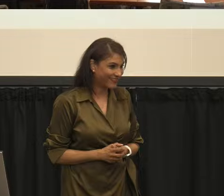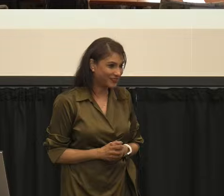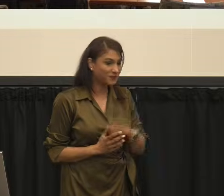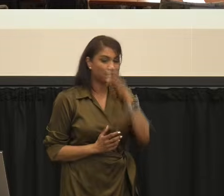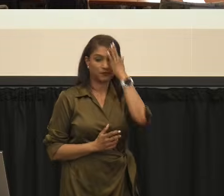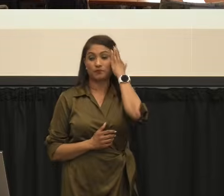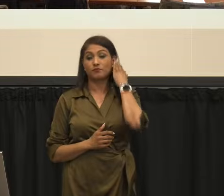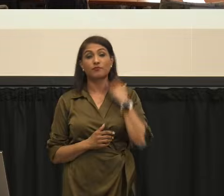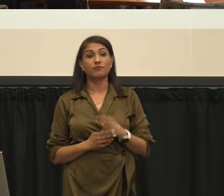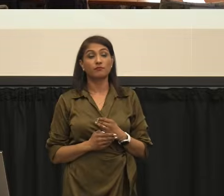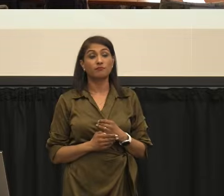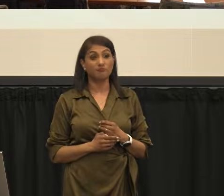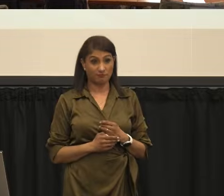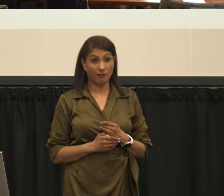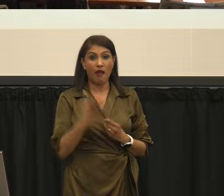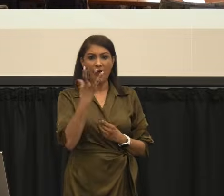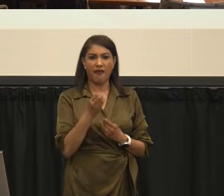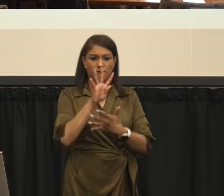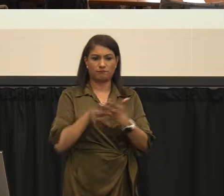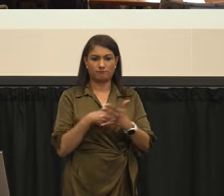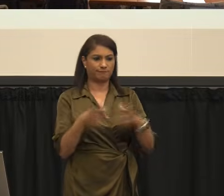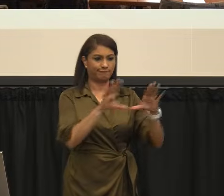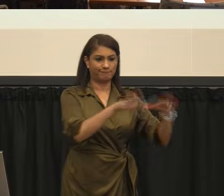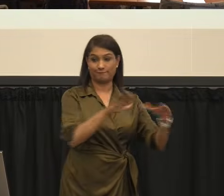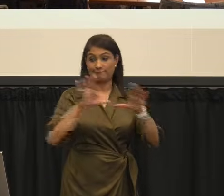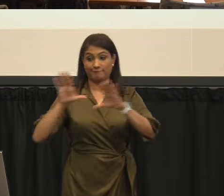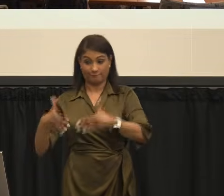users and in whichever domain they are operating in.